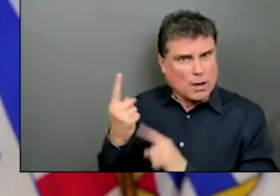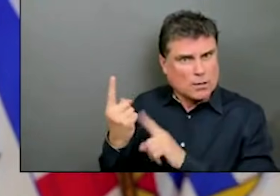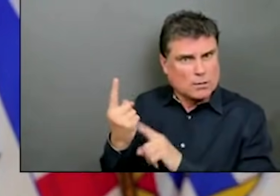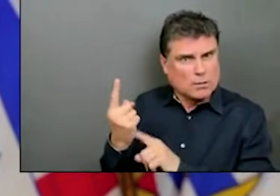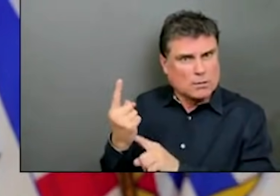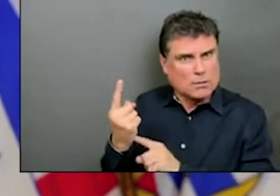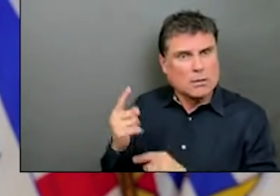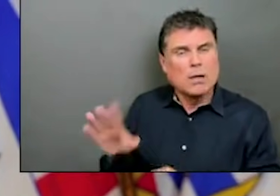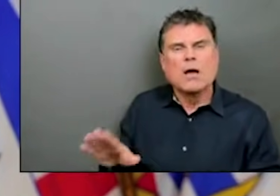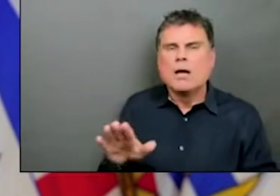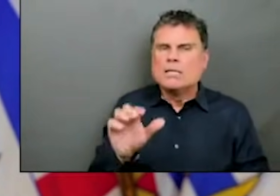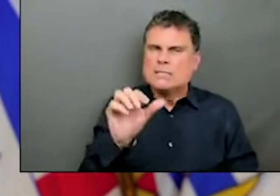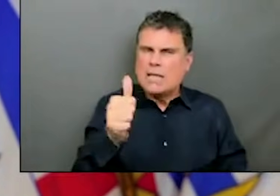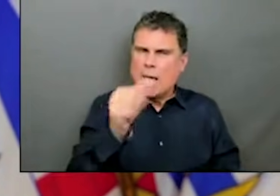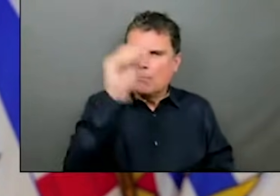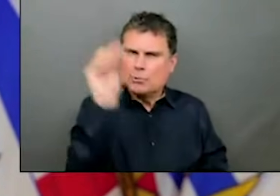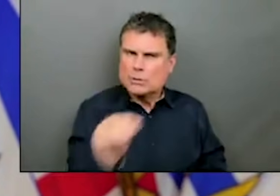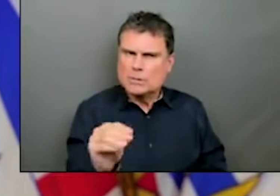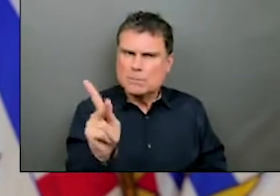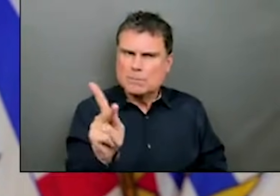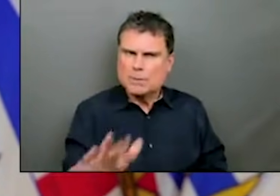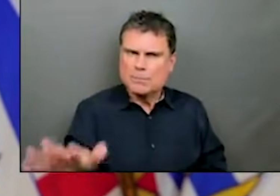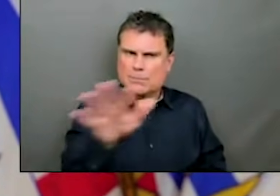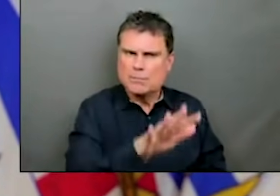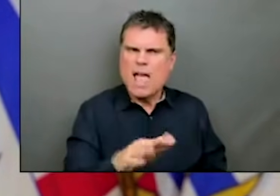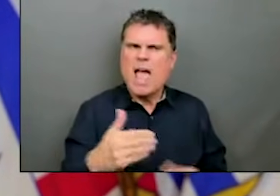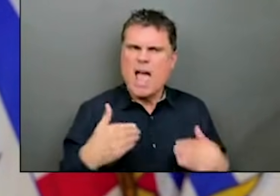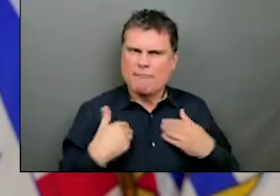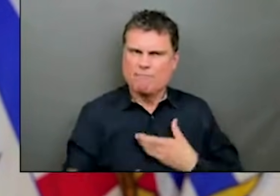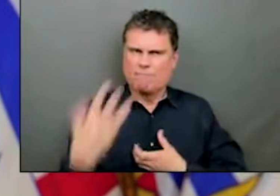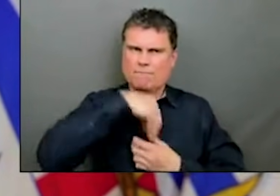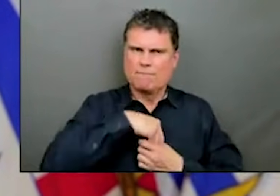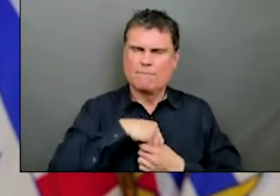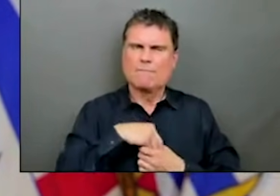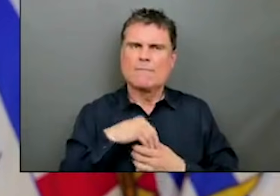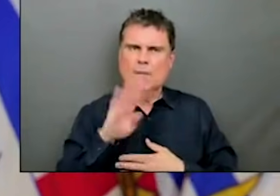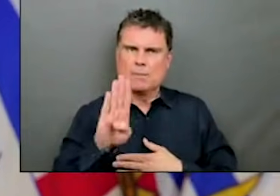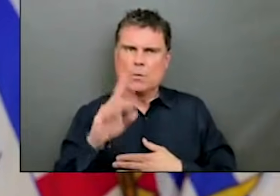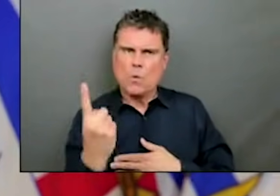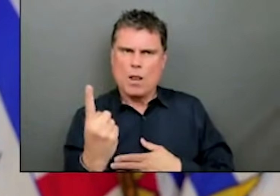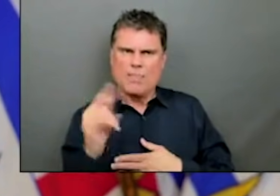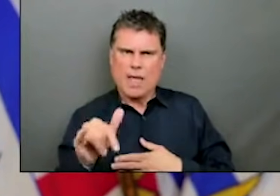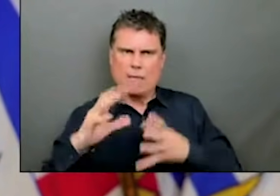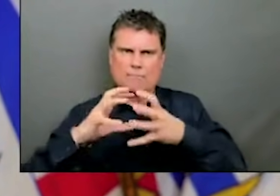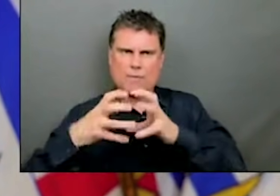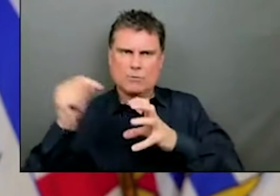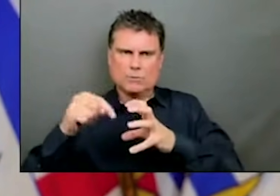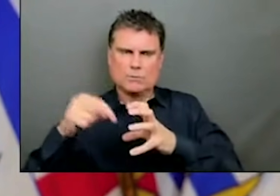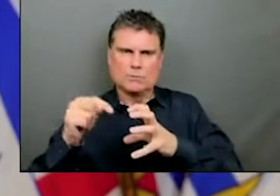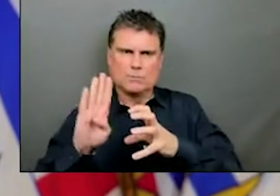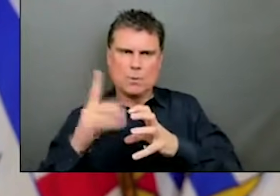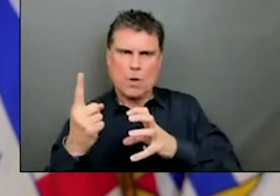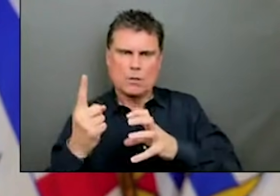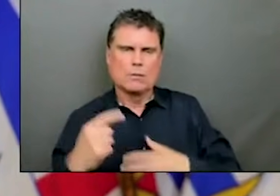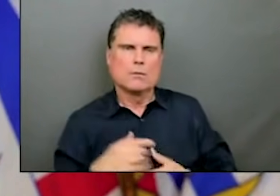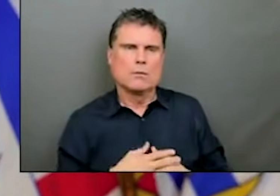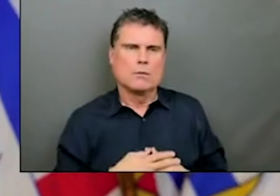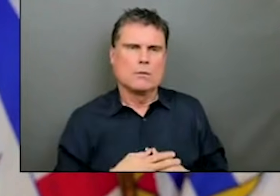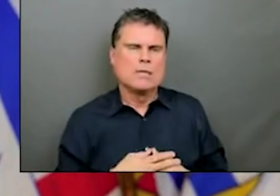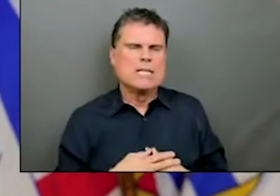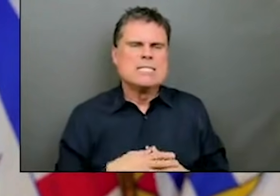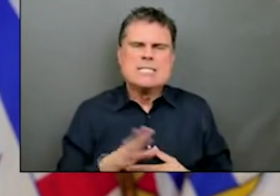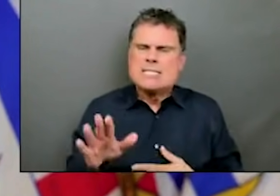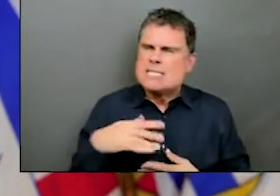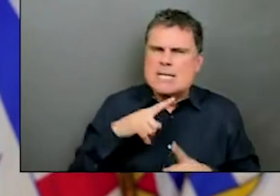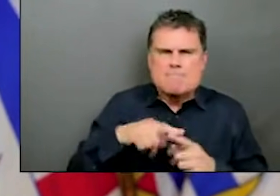10% of cases was a positivity rate of a variance of the number you were testing, or the number, now I'm going to